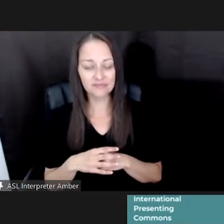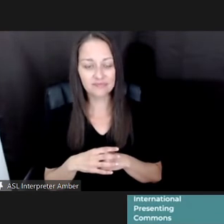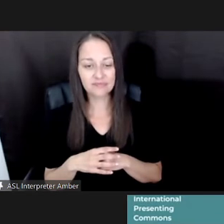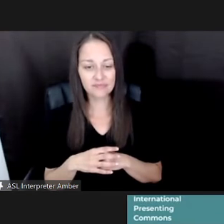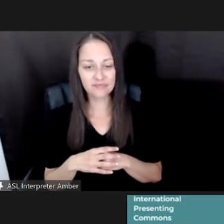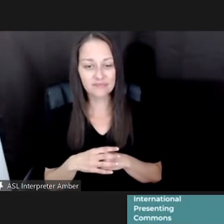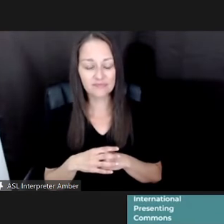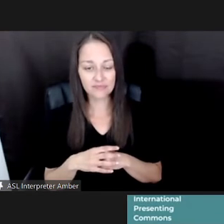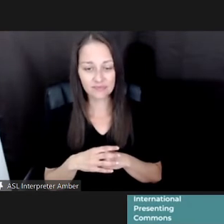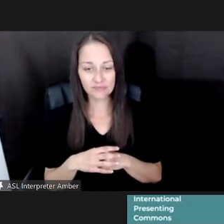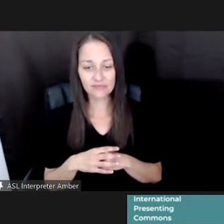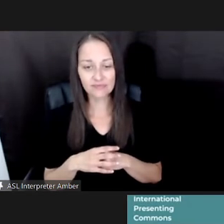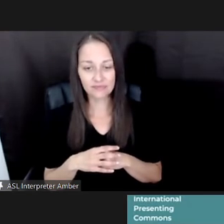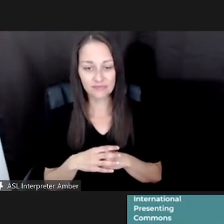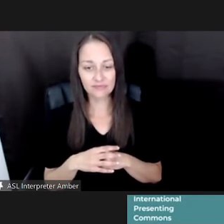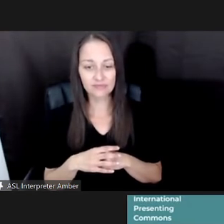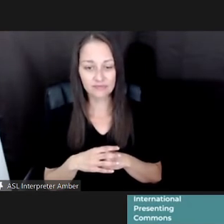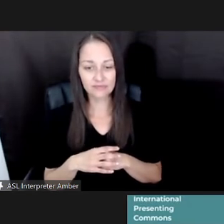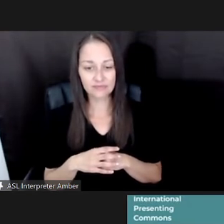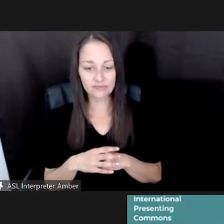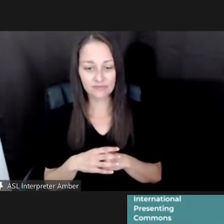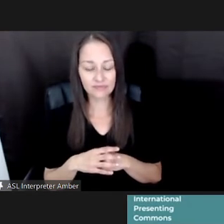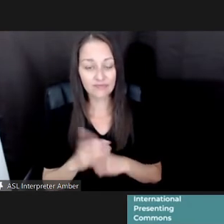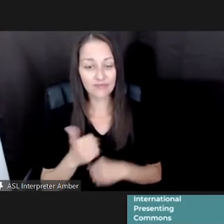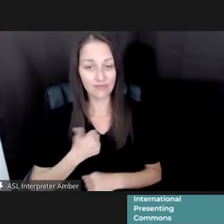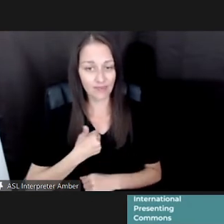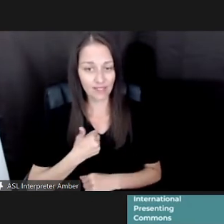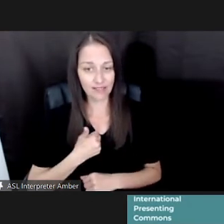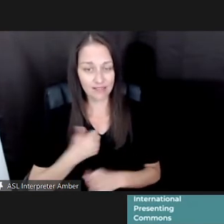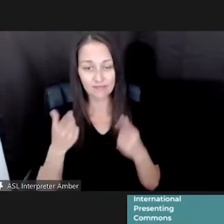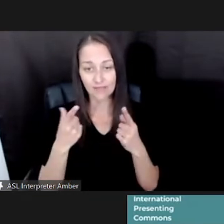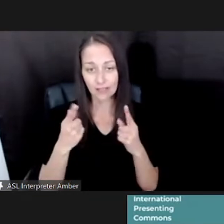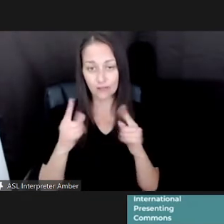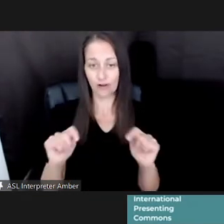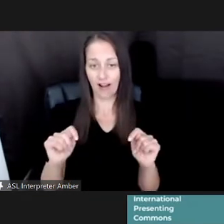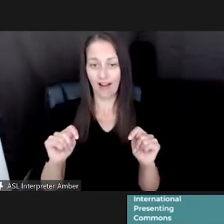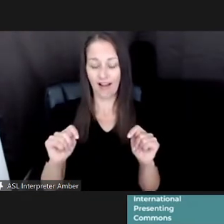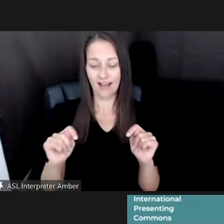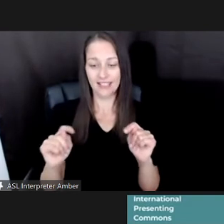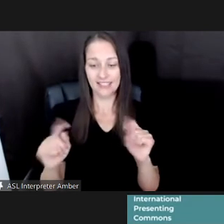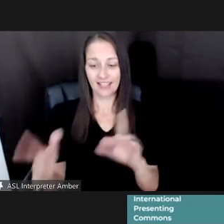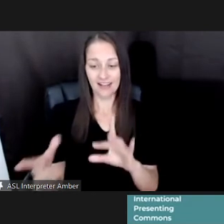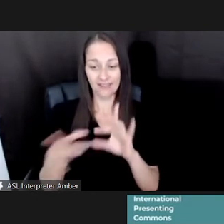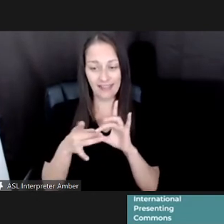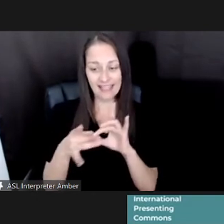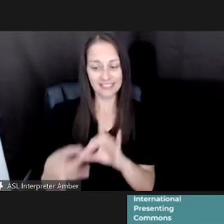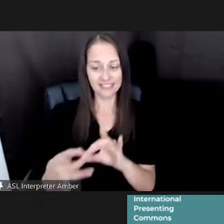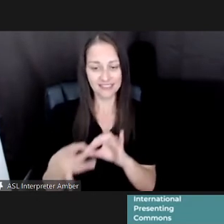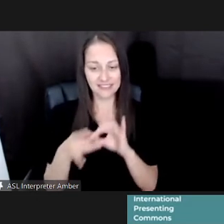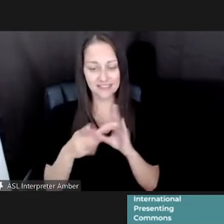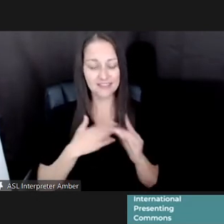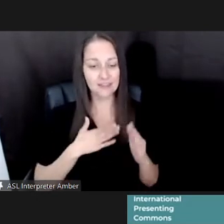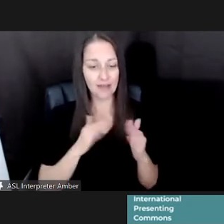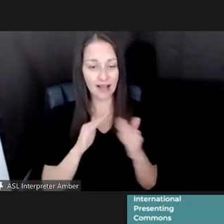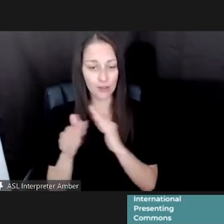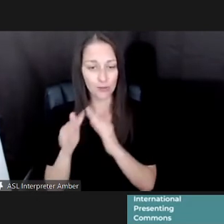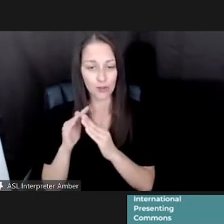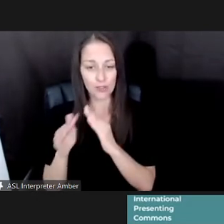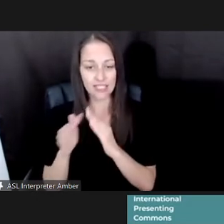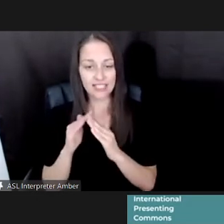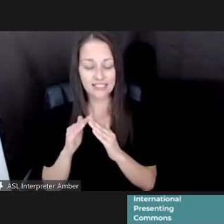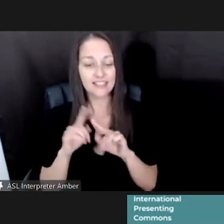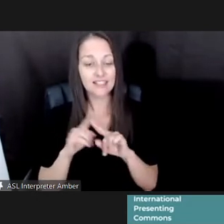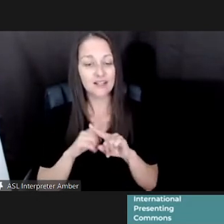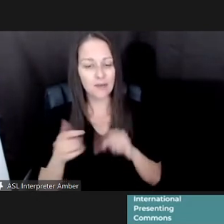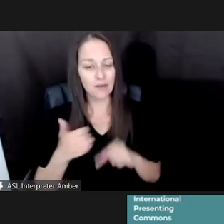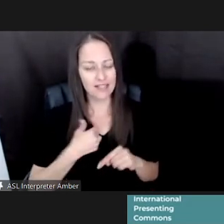I try to link my communities, but I'm more focused on what different artists